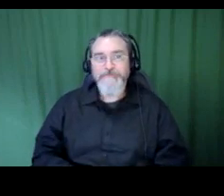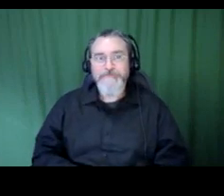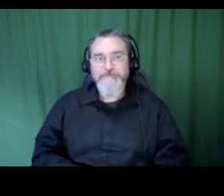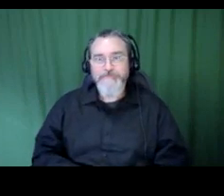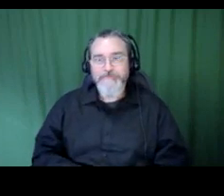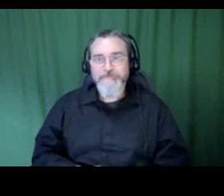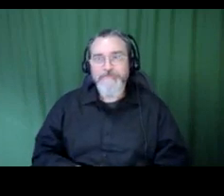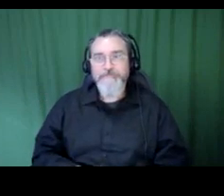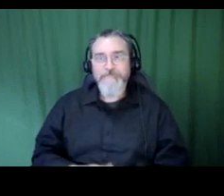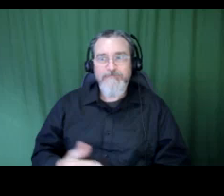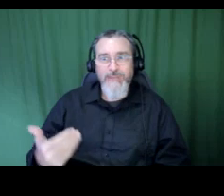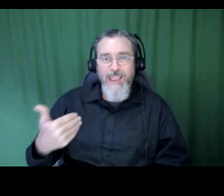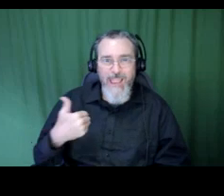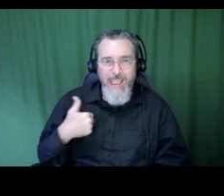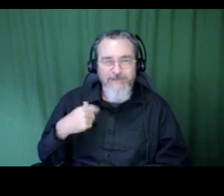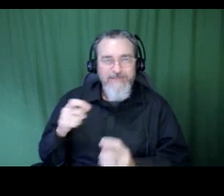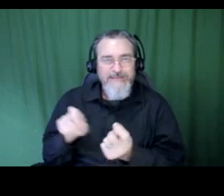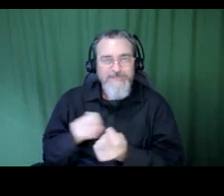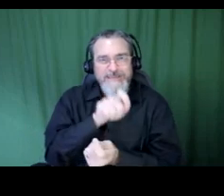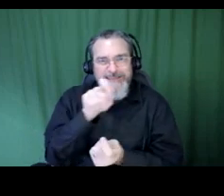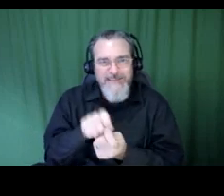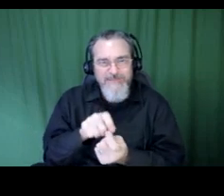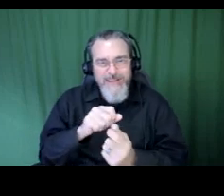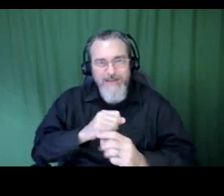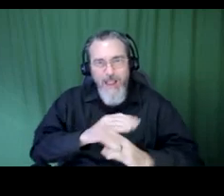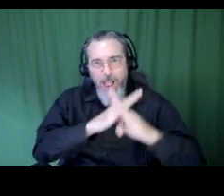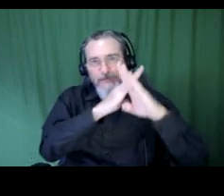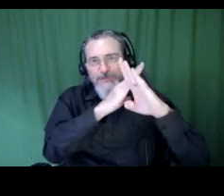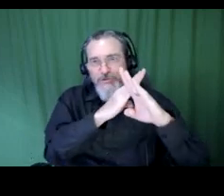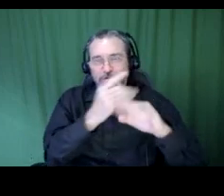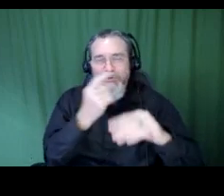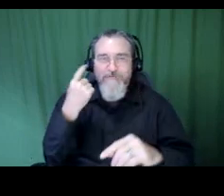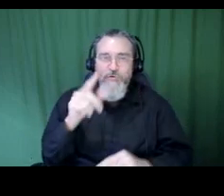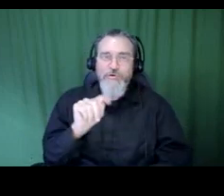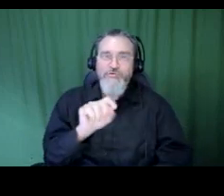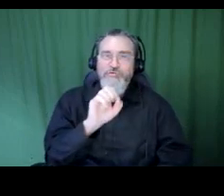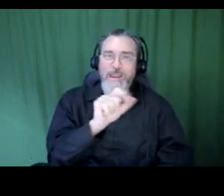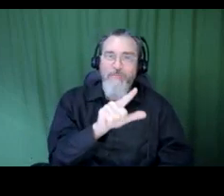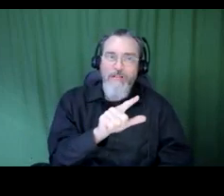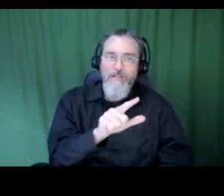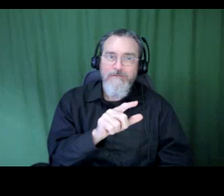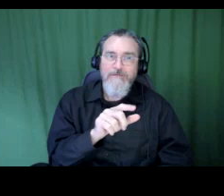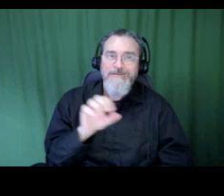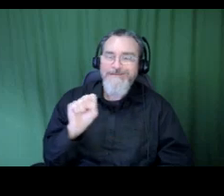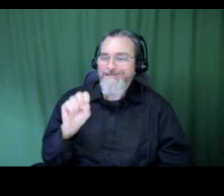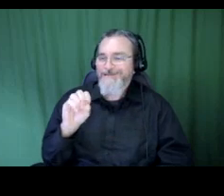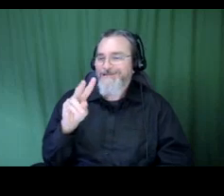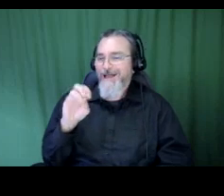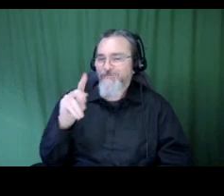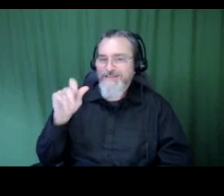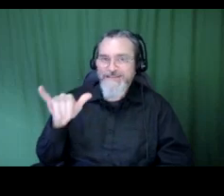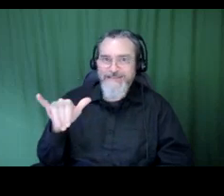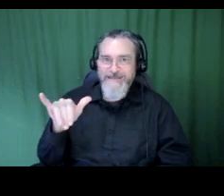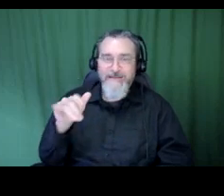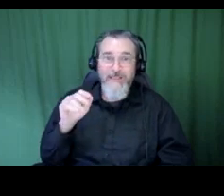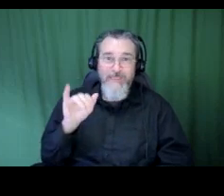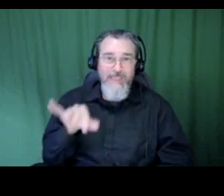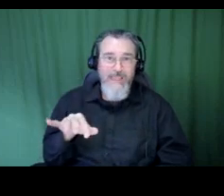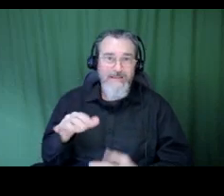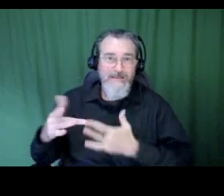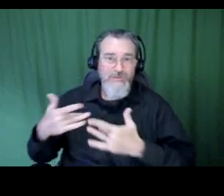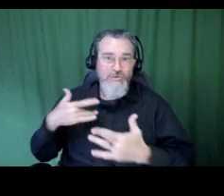a particular pitfall or obstacle pertaining to tribal sovereignty that particularly concerns your team in engaging a